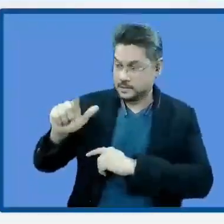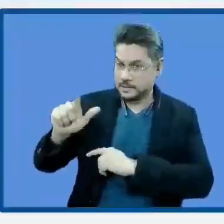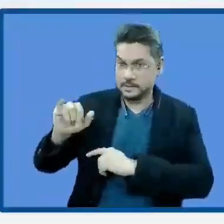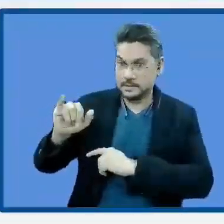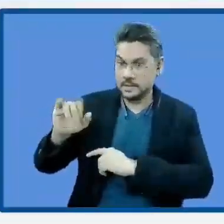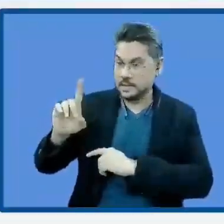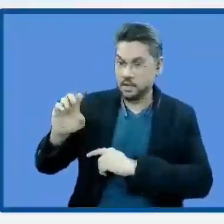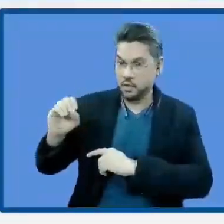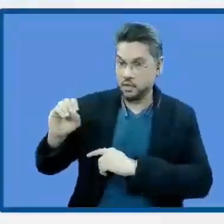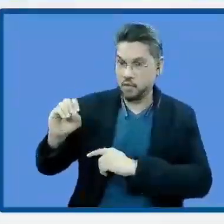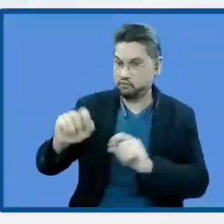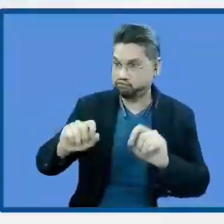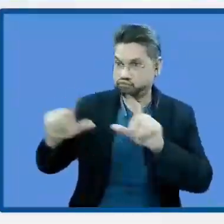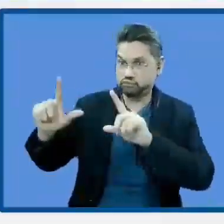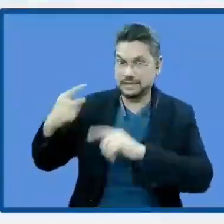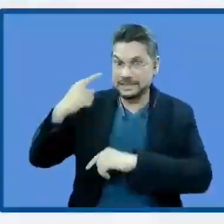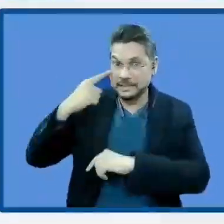just said, that